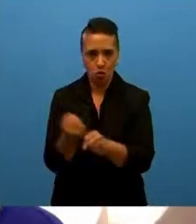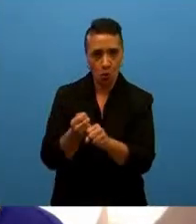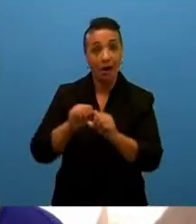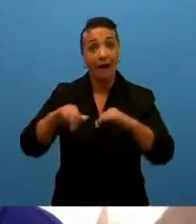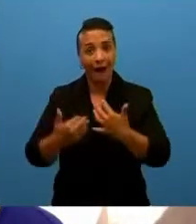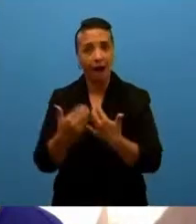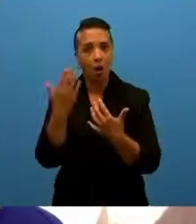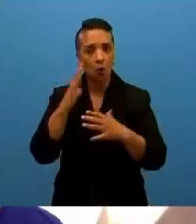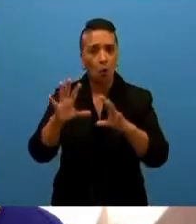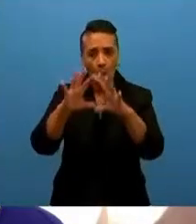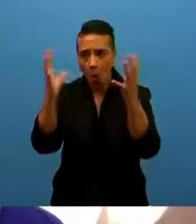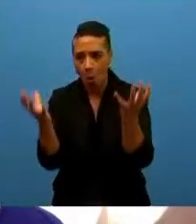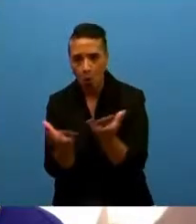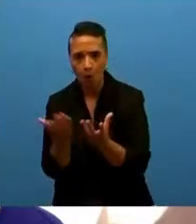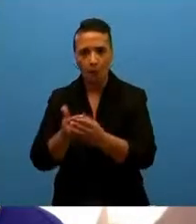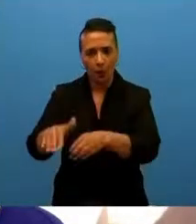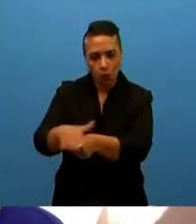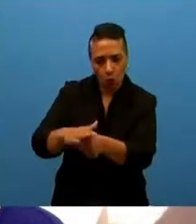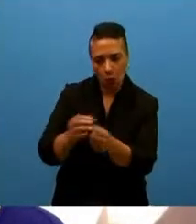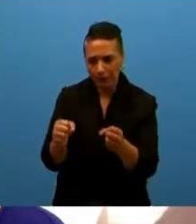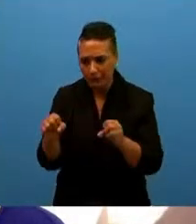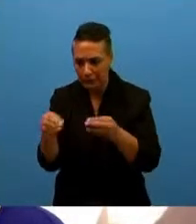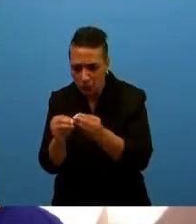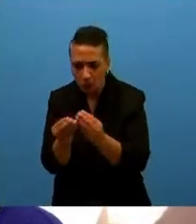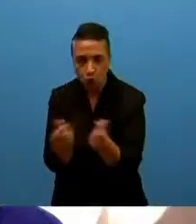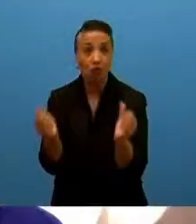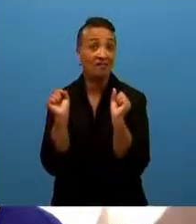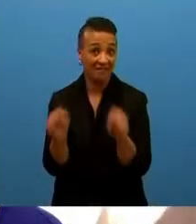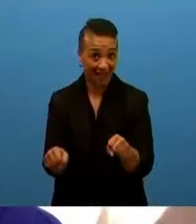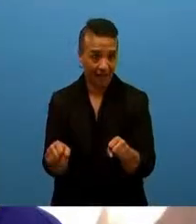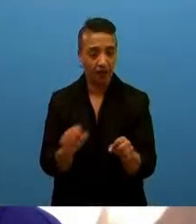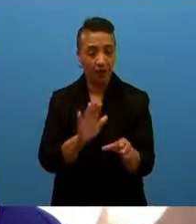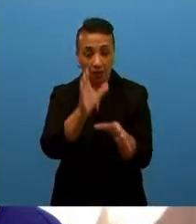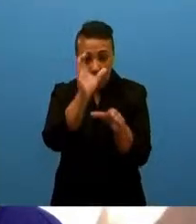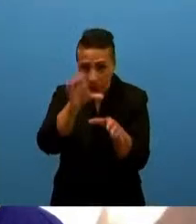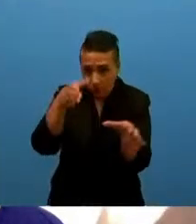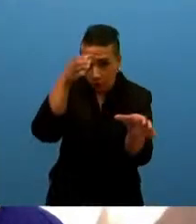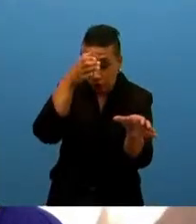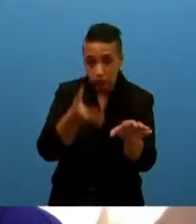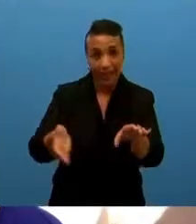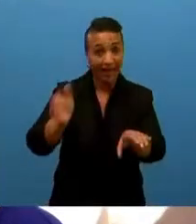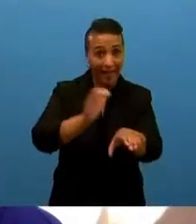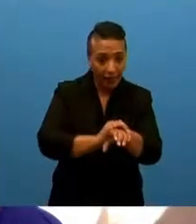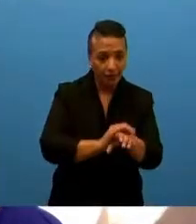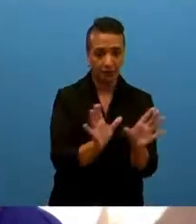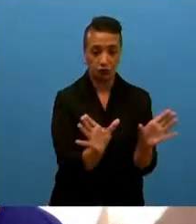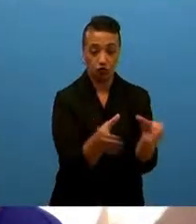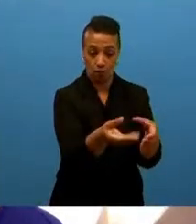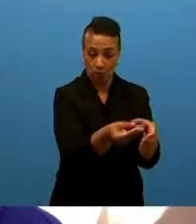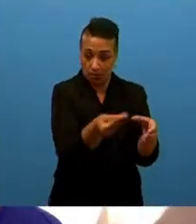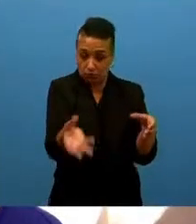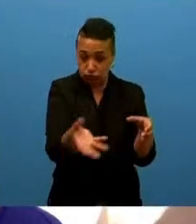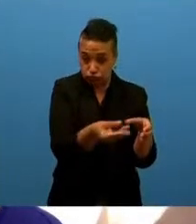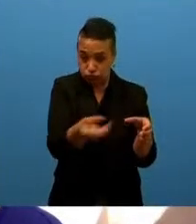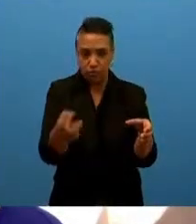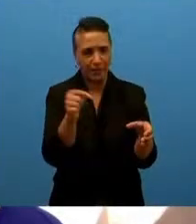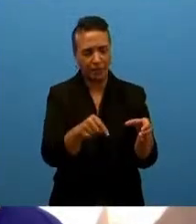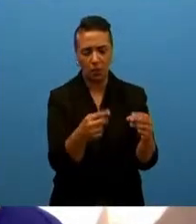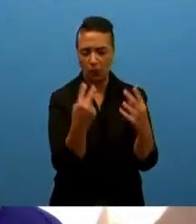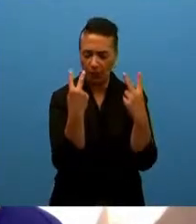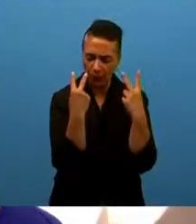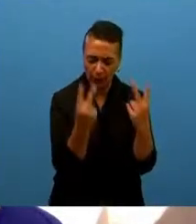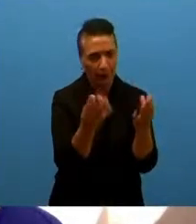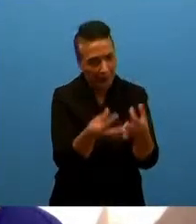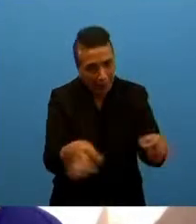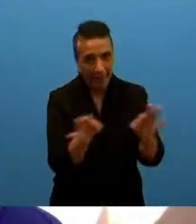global and national challenges. The expertise, perspectives, and contributions of Indigenous peoples are essential to the